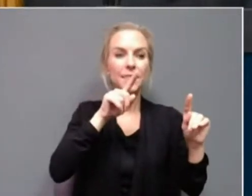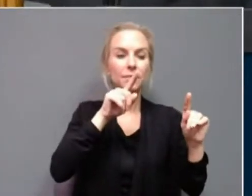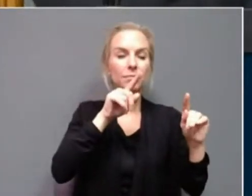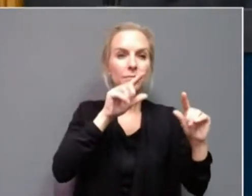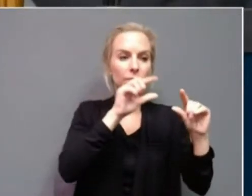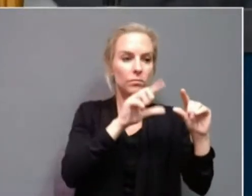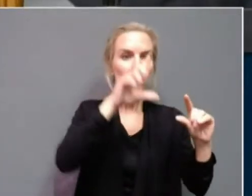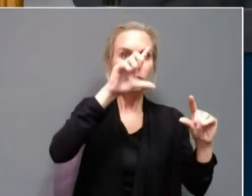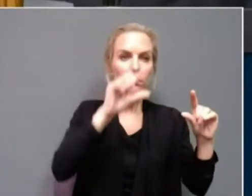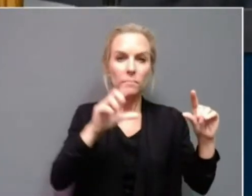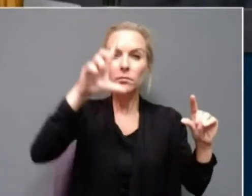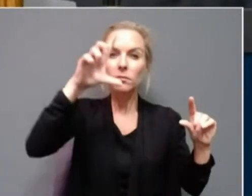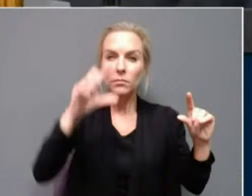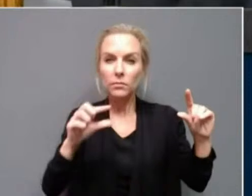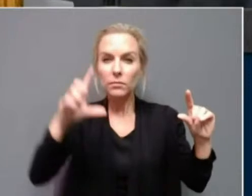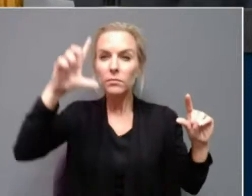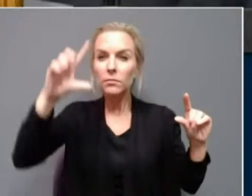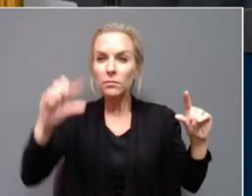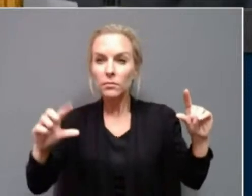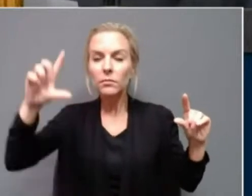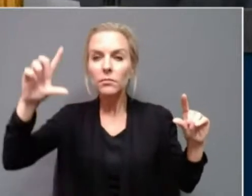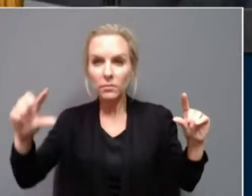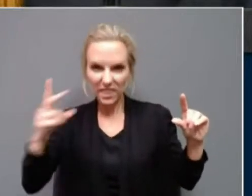are looking at